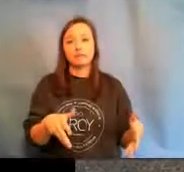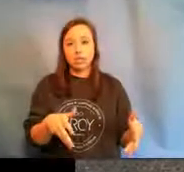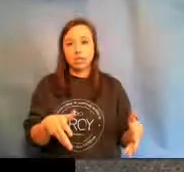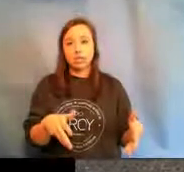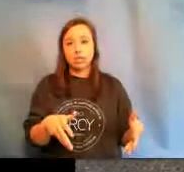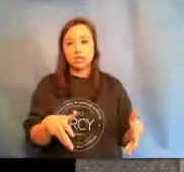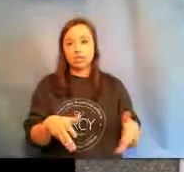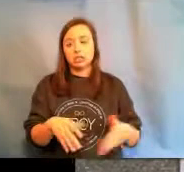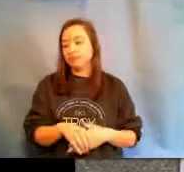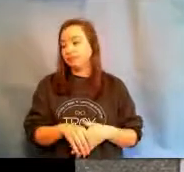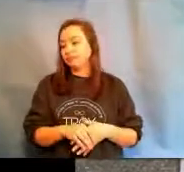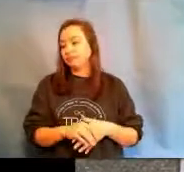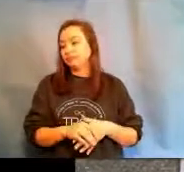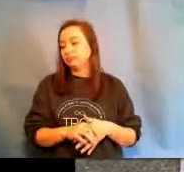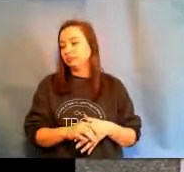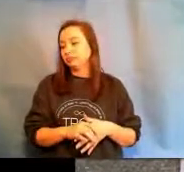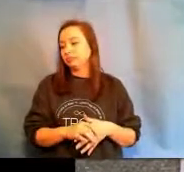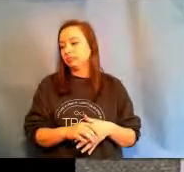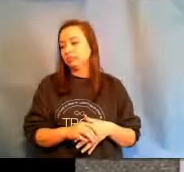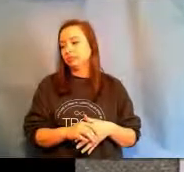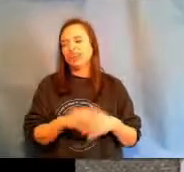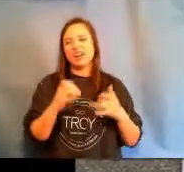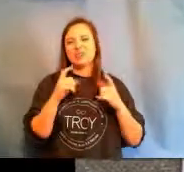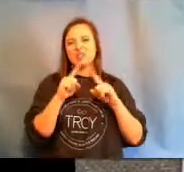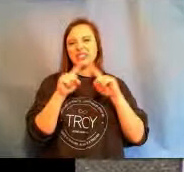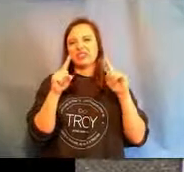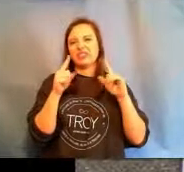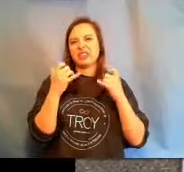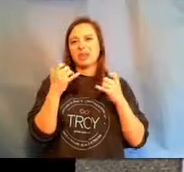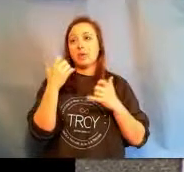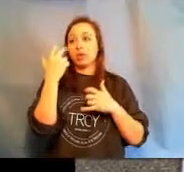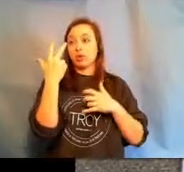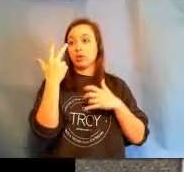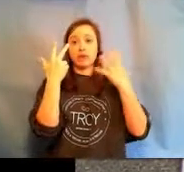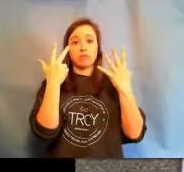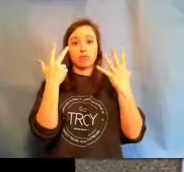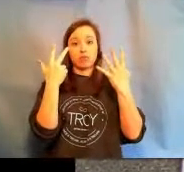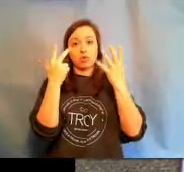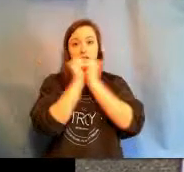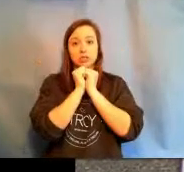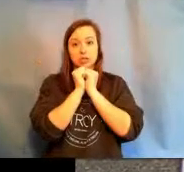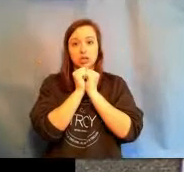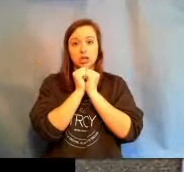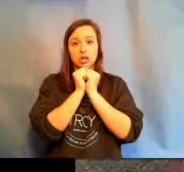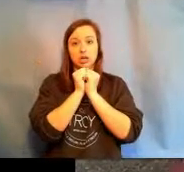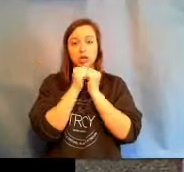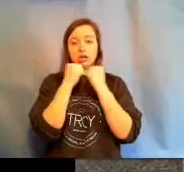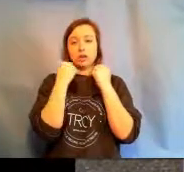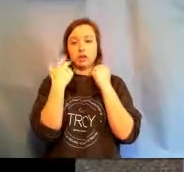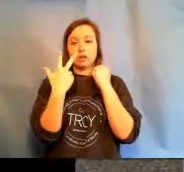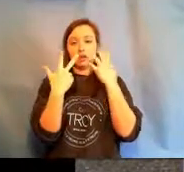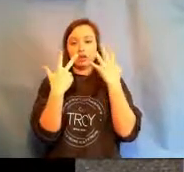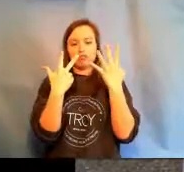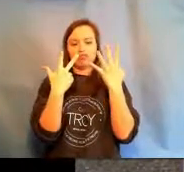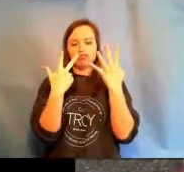left? This time, I'm going to add 4 and 3 because that'll tell me how many in all I need to take away. So